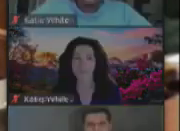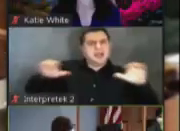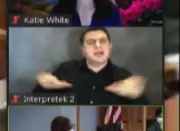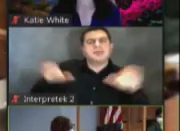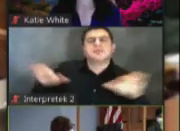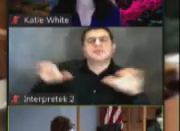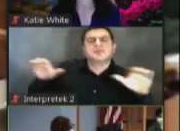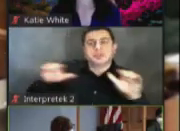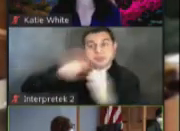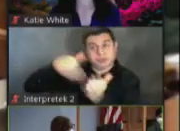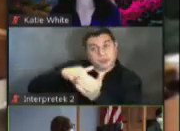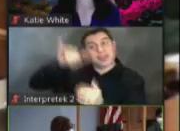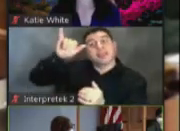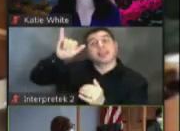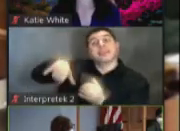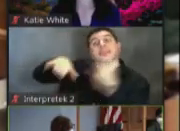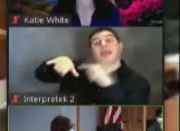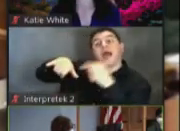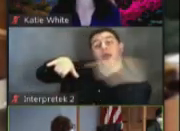opportunity. The community,